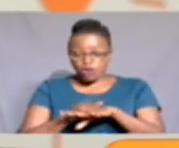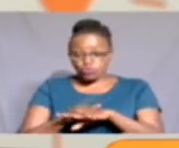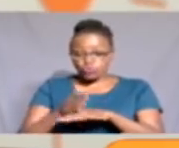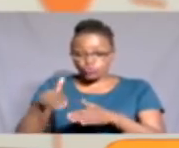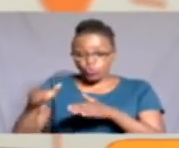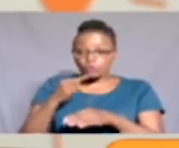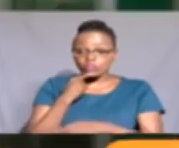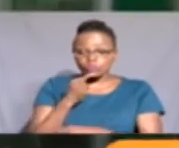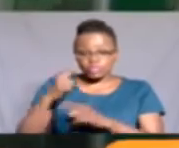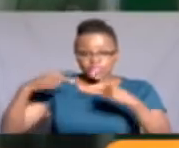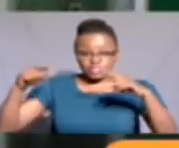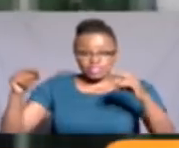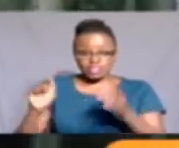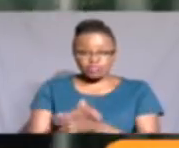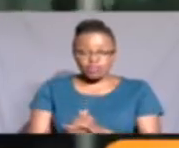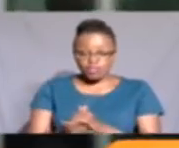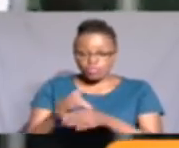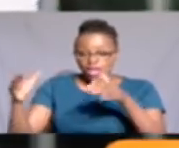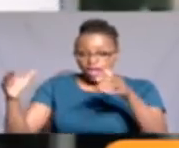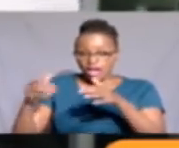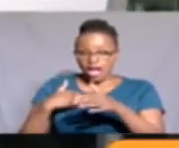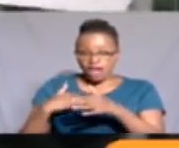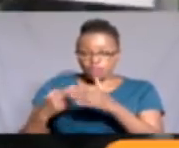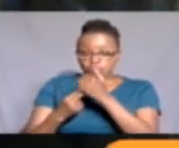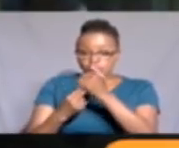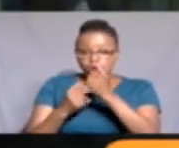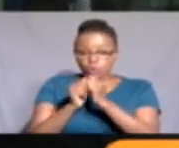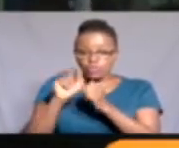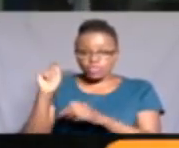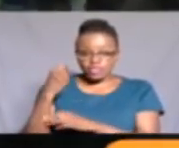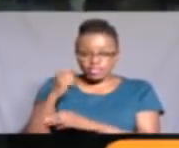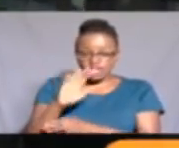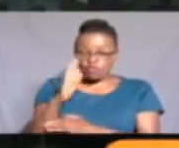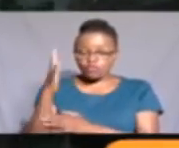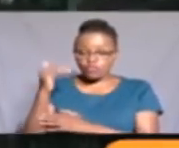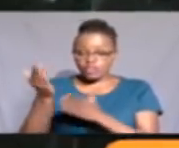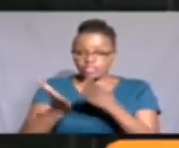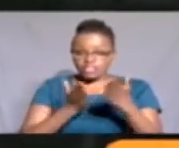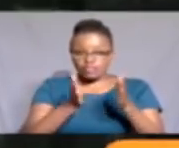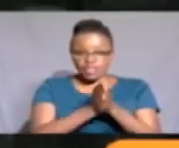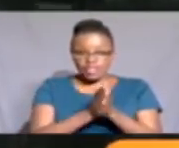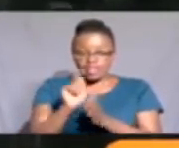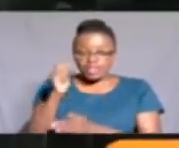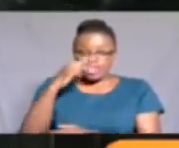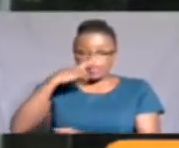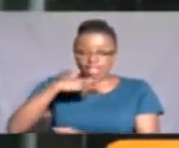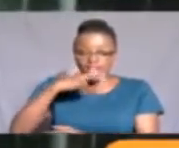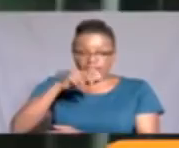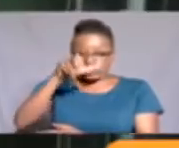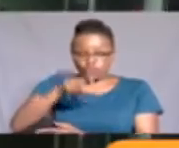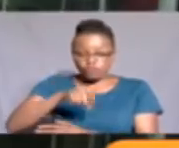success. The firm has also partnered with the Kenya Forest Service and Kenya Red Cross to